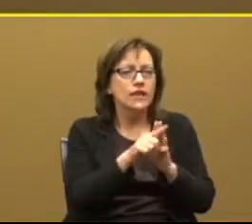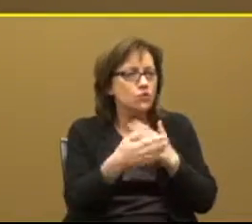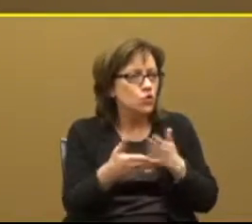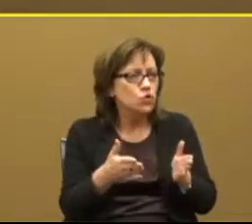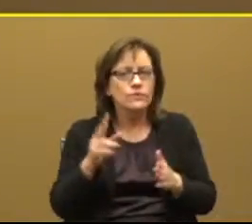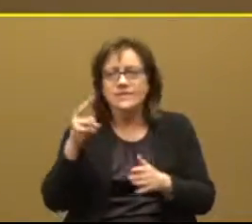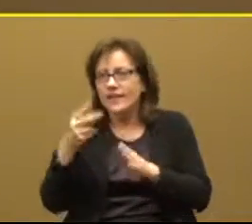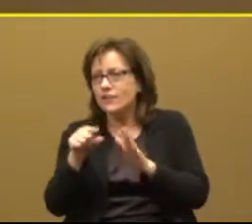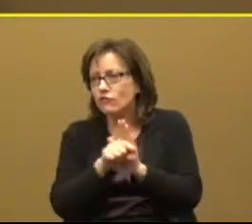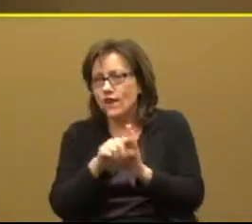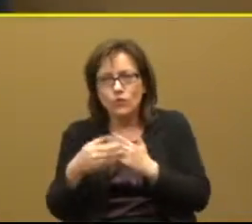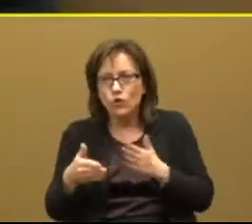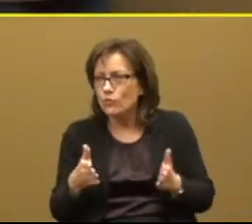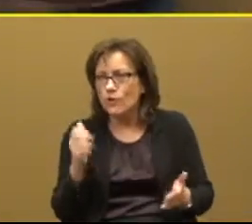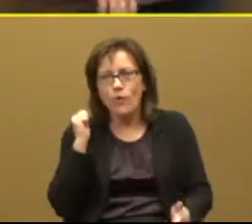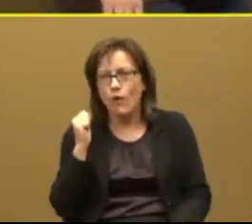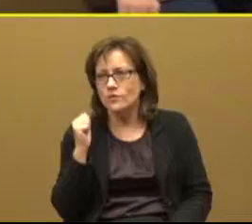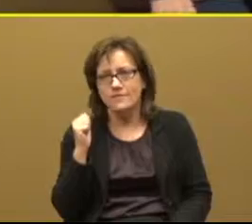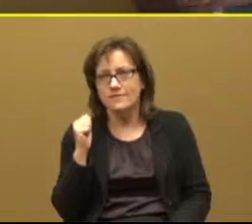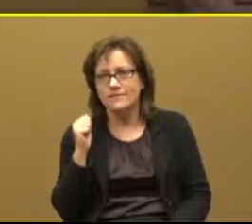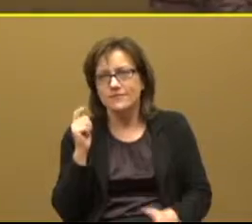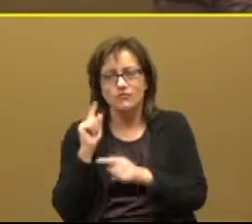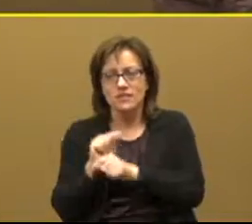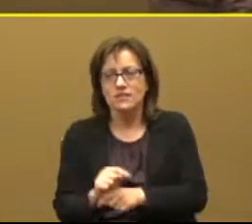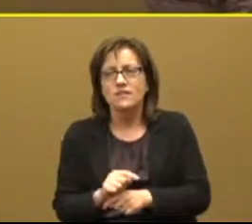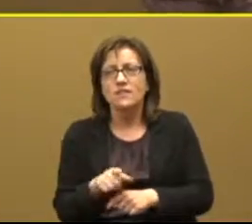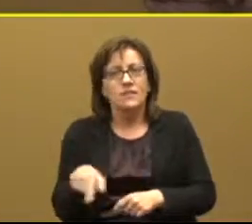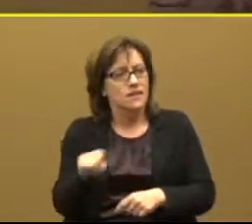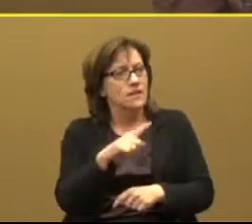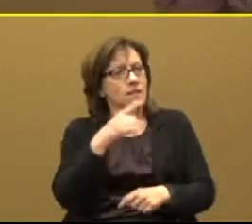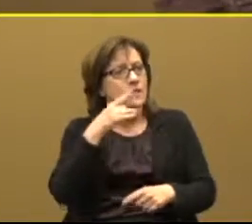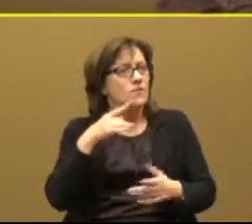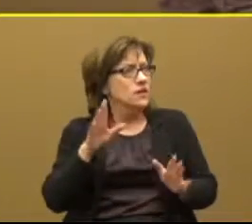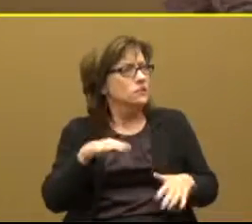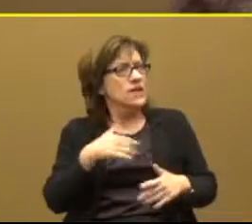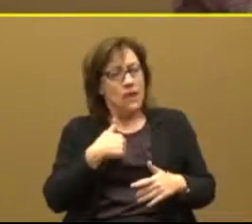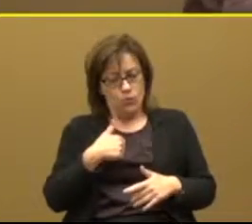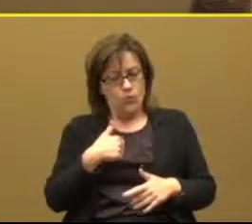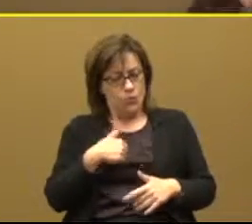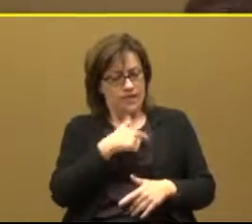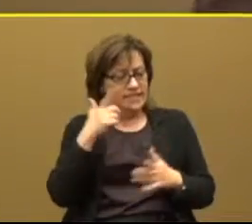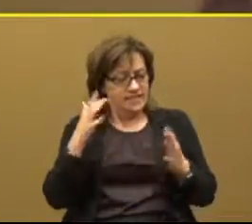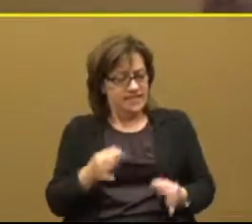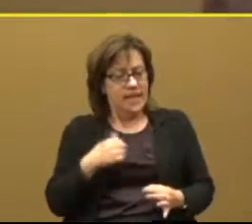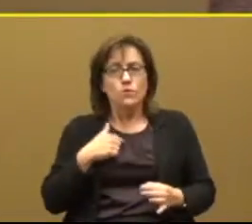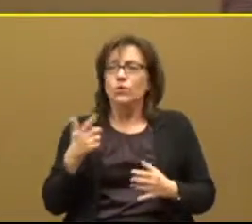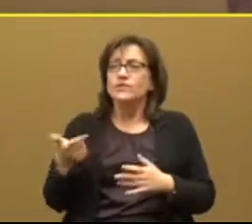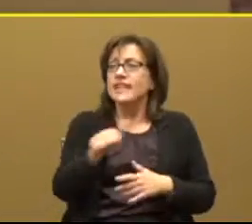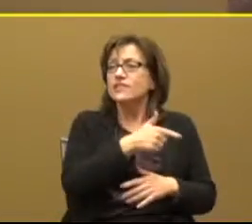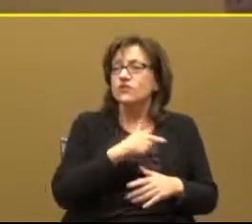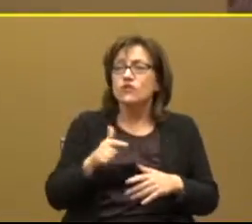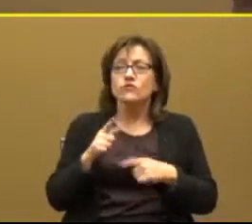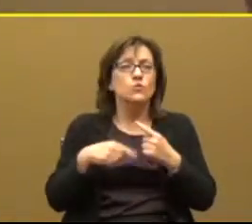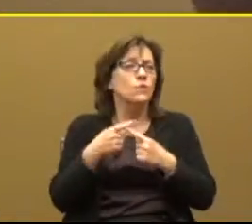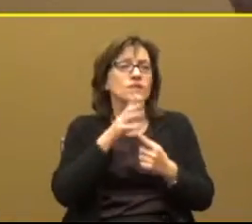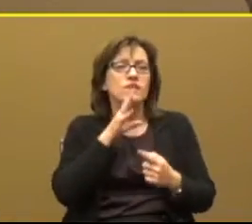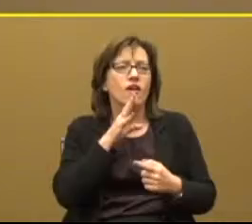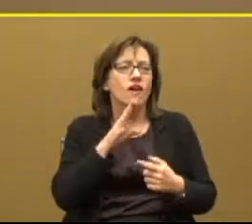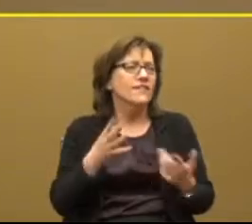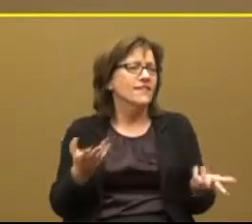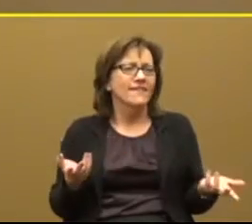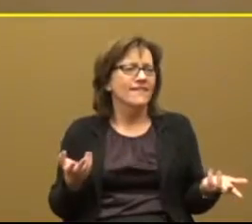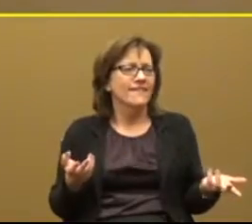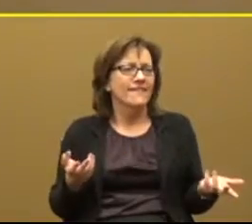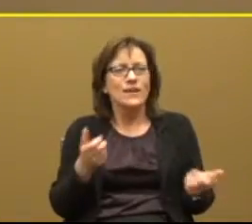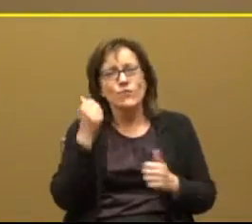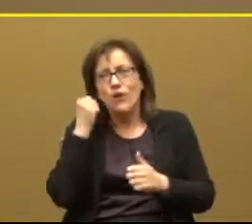a student is saying, hey, you know, we decided that we were going to take turns when we talk. That's not going to happen in a classroom like yours.